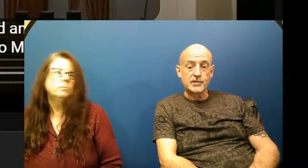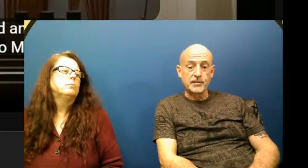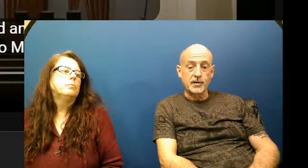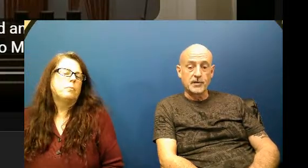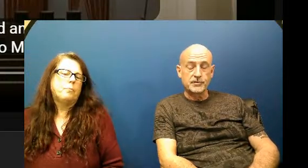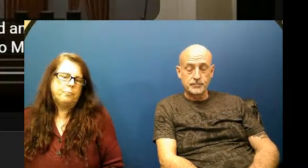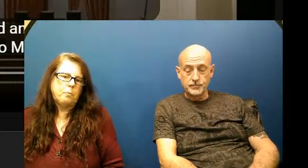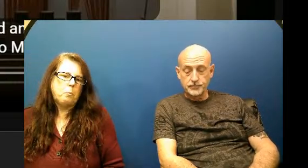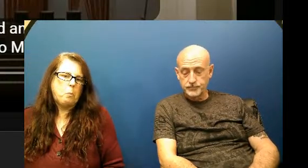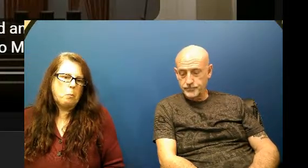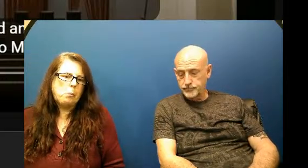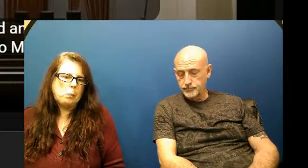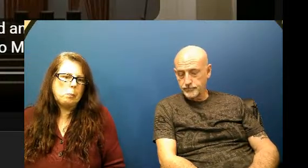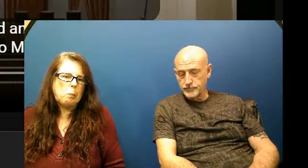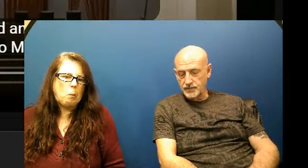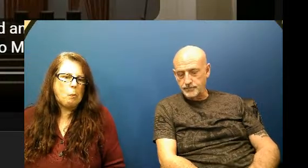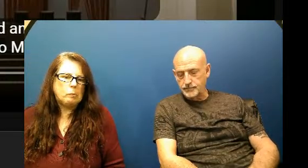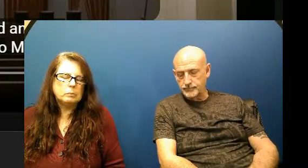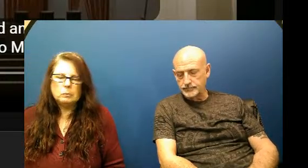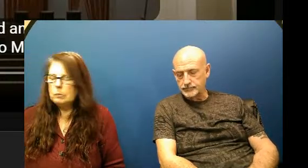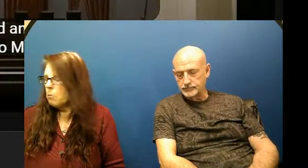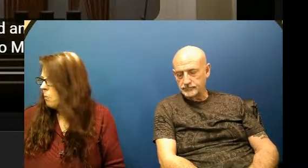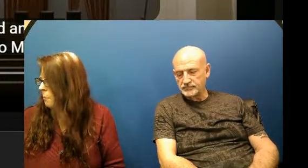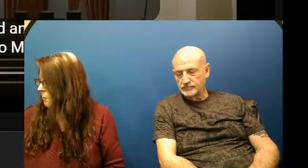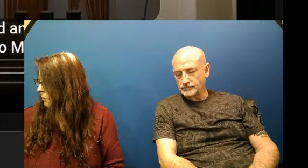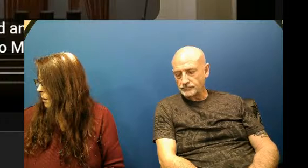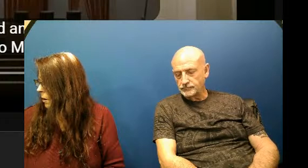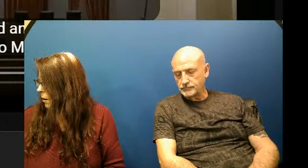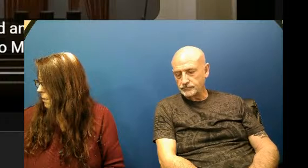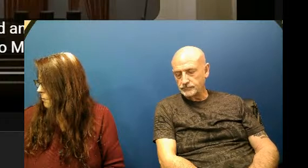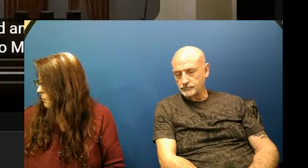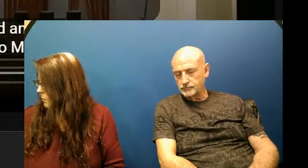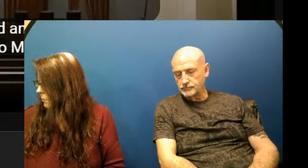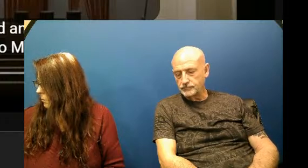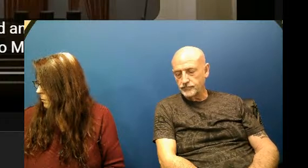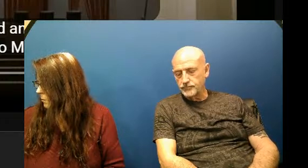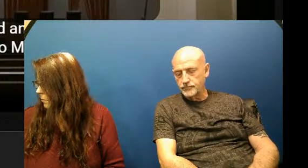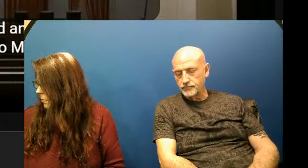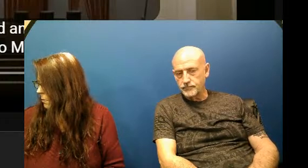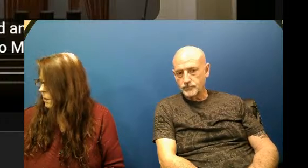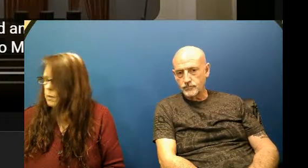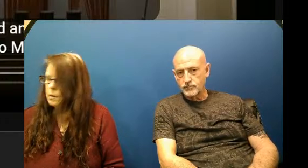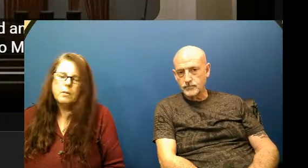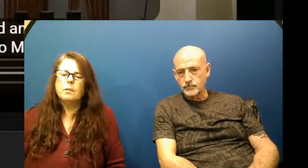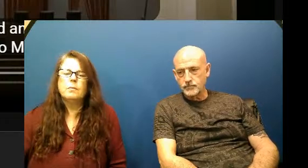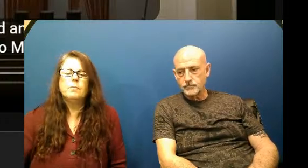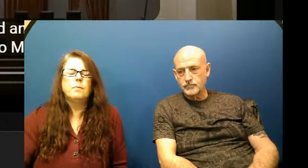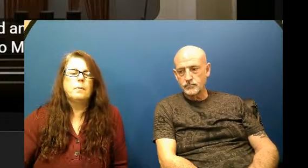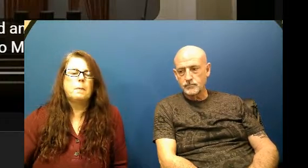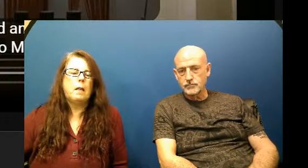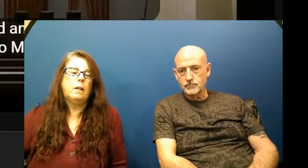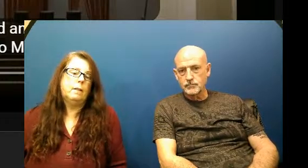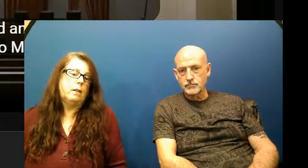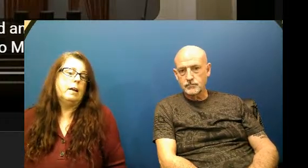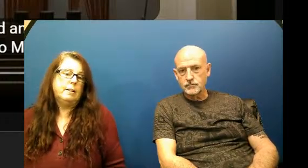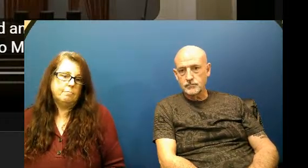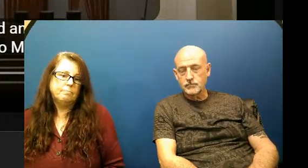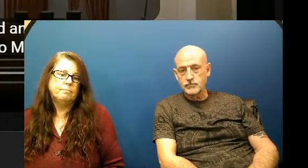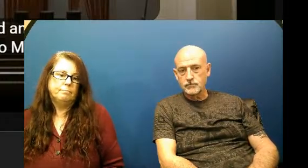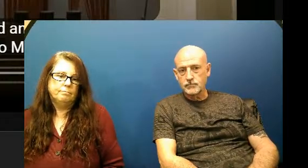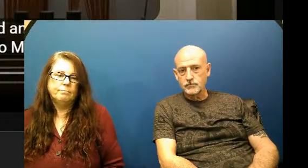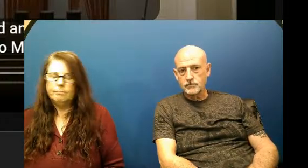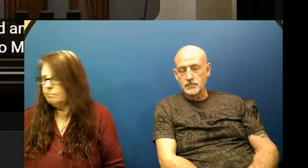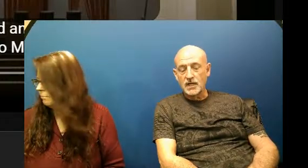door to all of your espionage. contacts and anything you say about them. How many other sites gather information